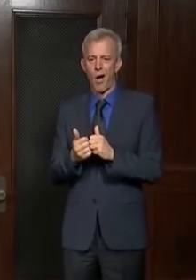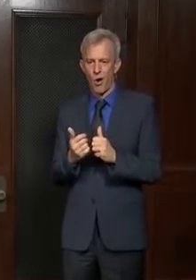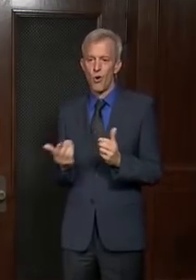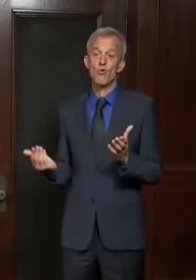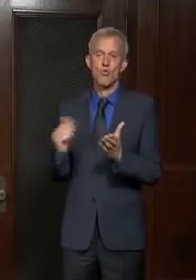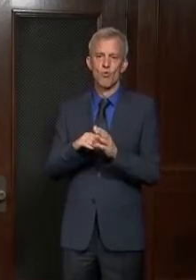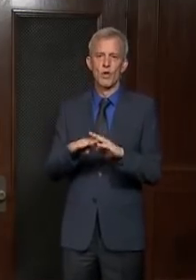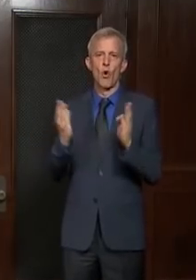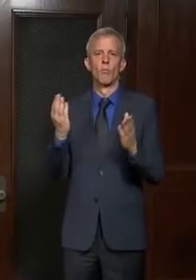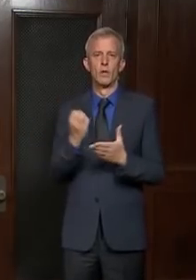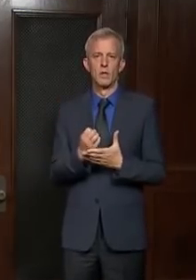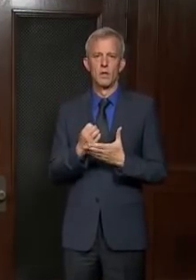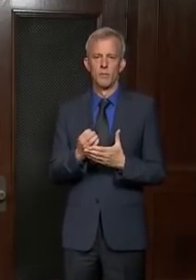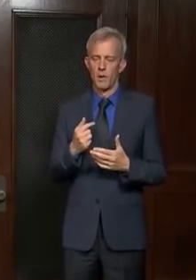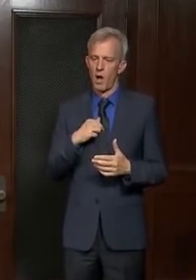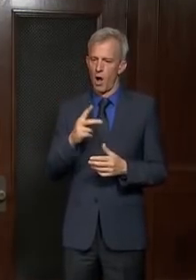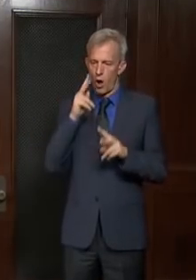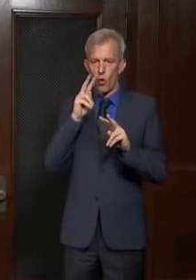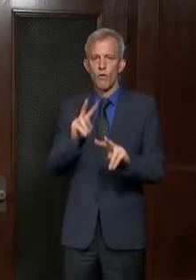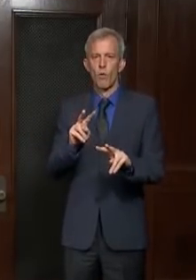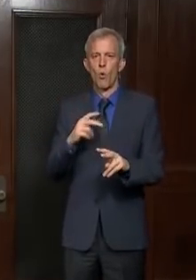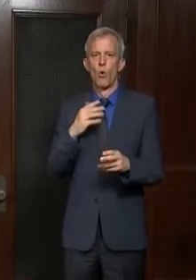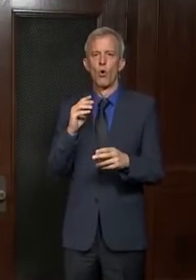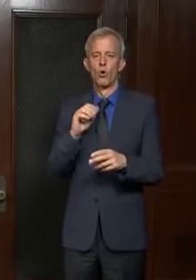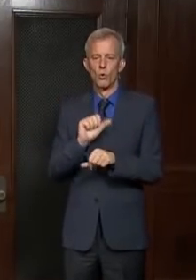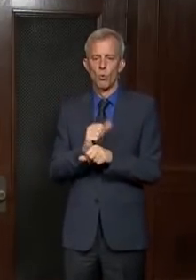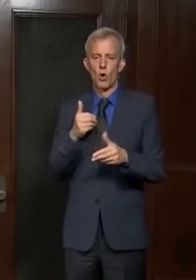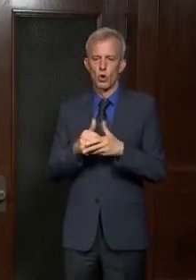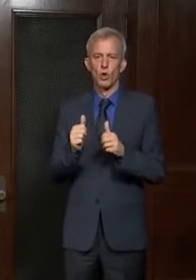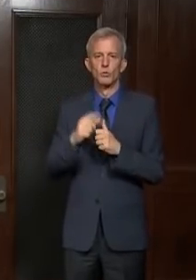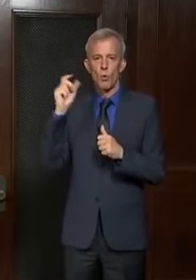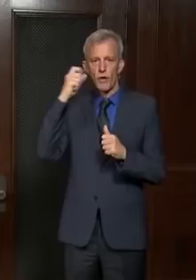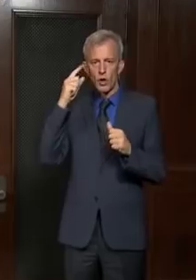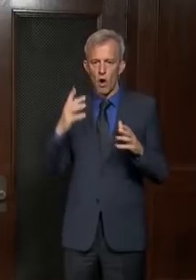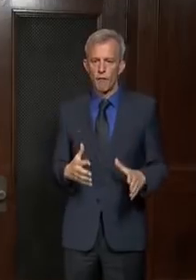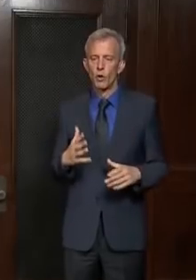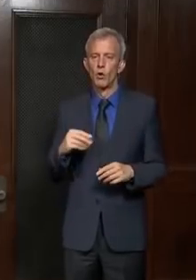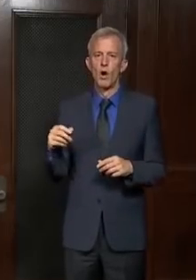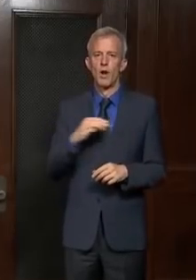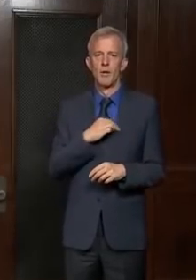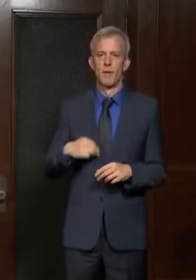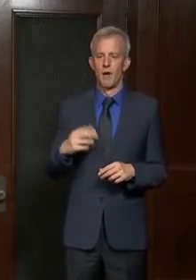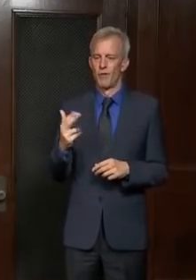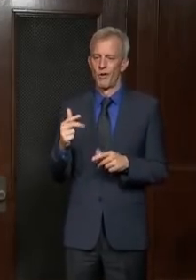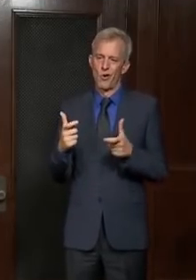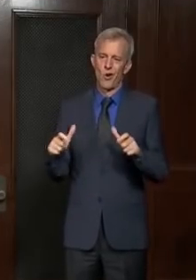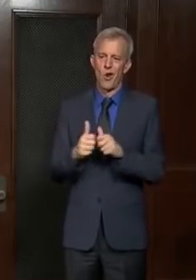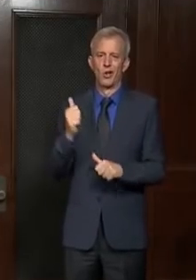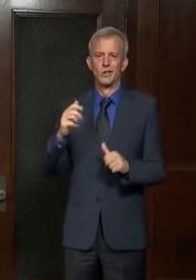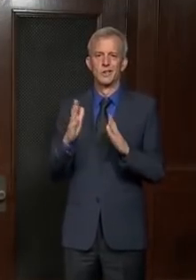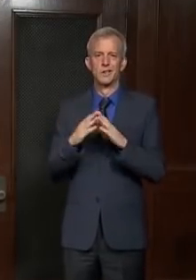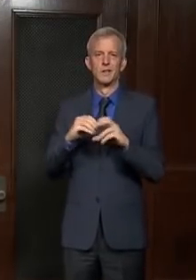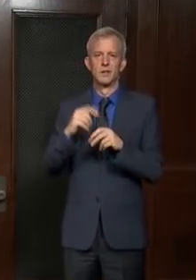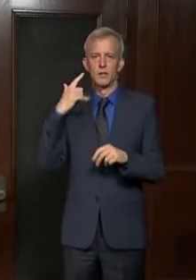working very closely with Governor Newsom, who I spoke with on Friday, and the mayors of the 13 largest cities in California, where we're sharing